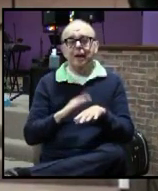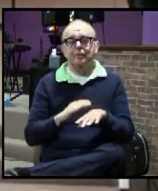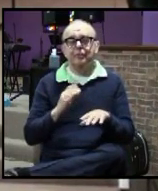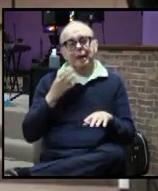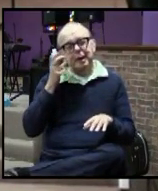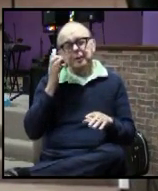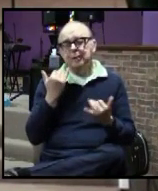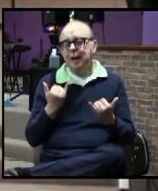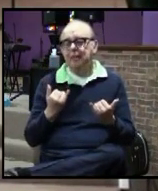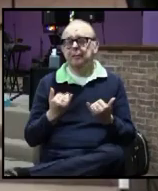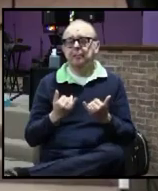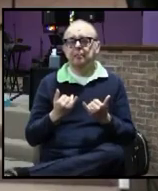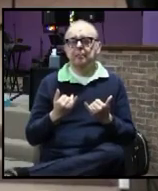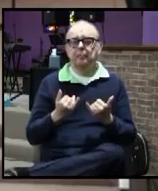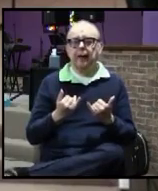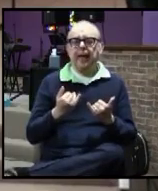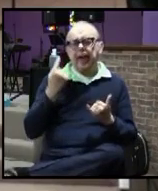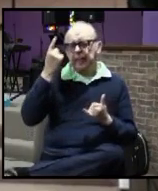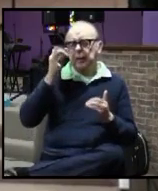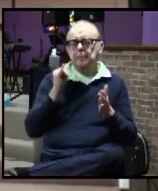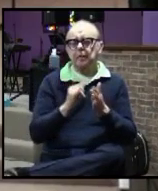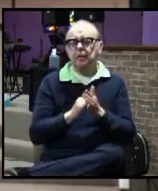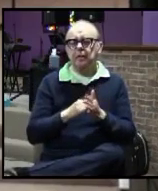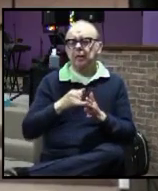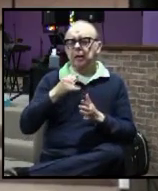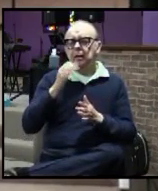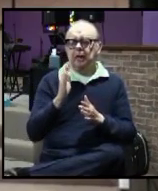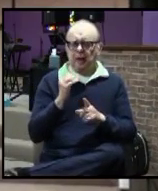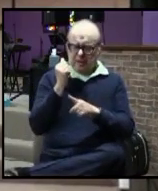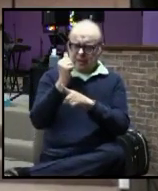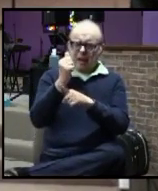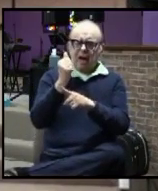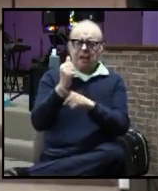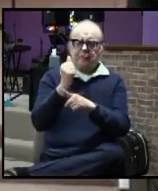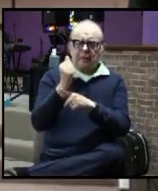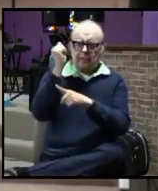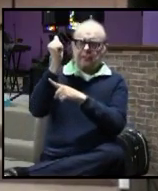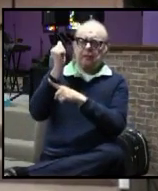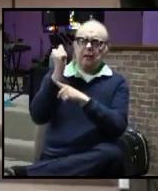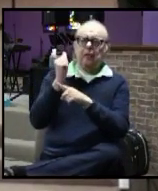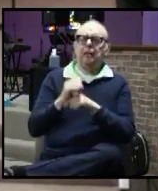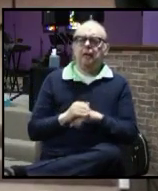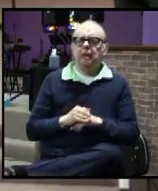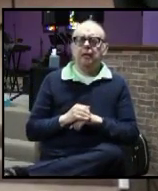that. But I want you to think about this. This is God himself.